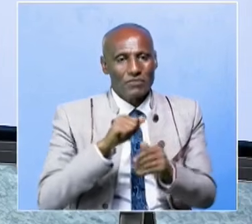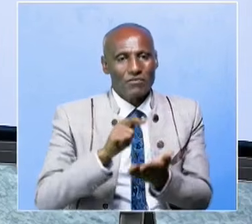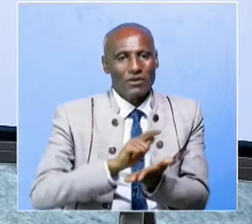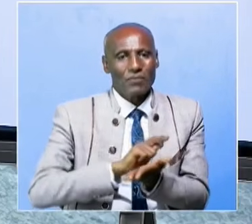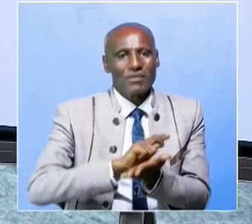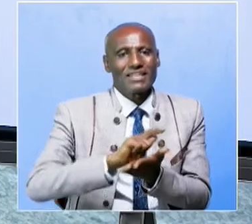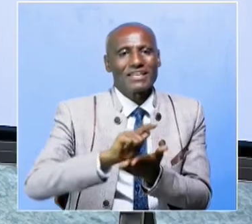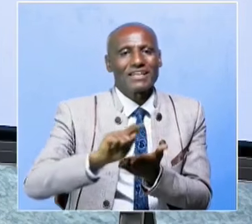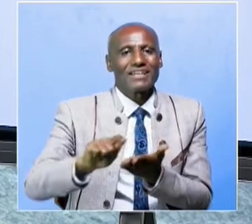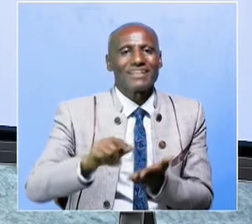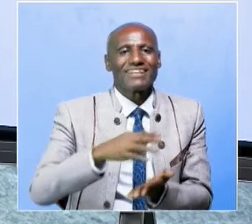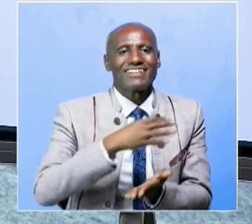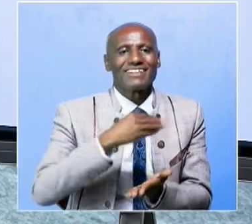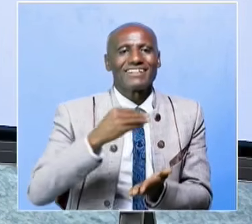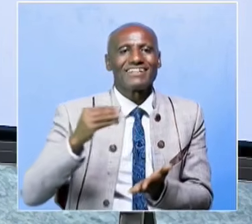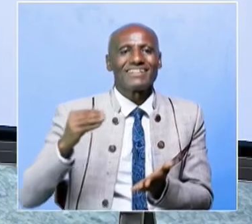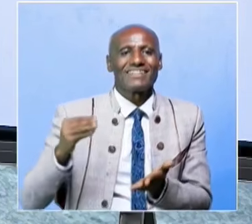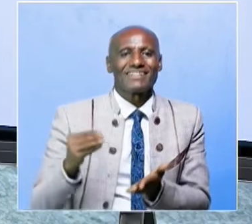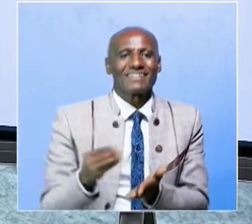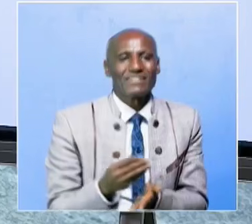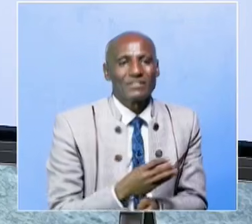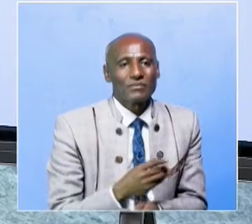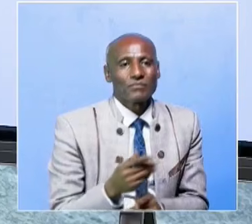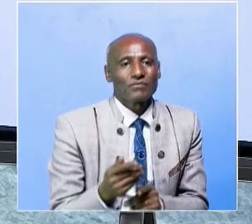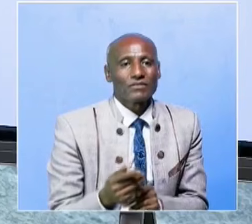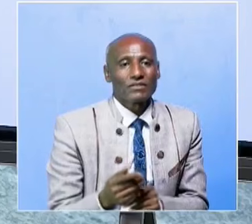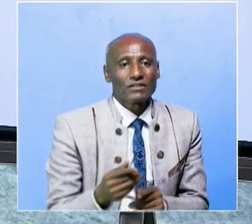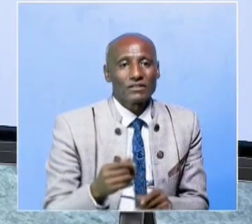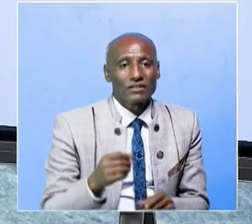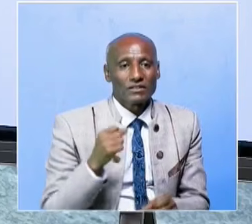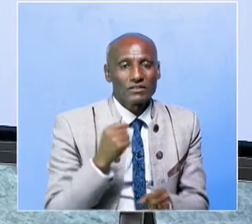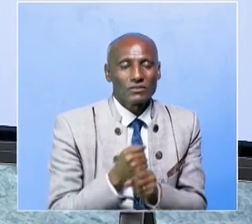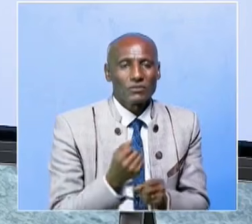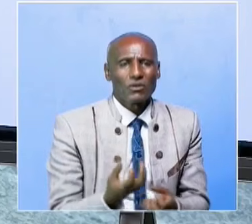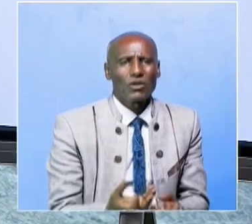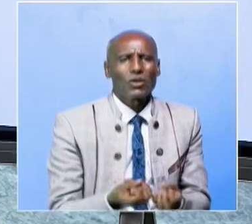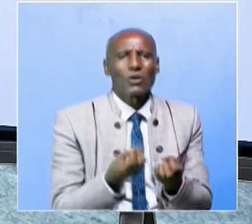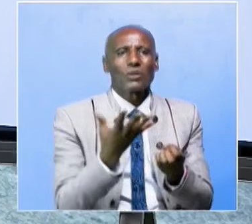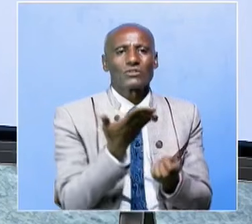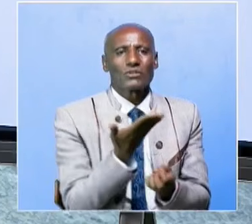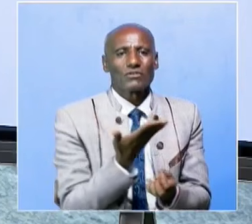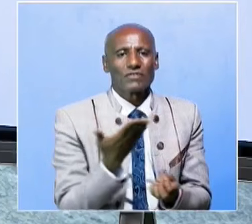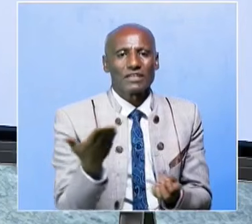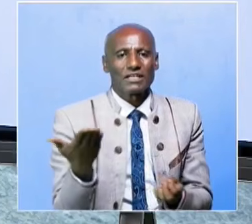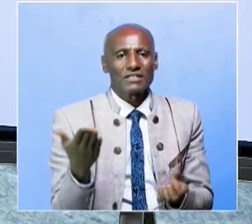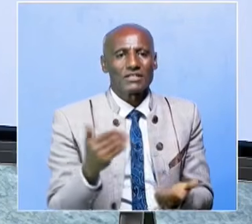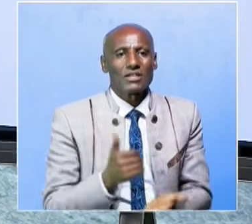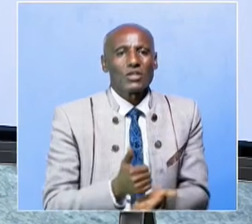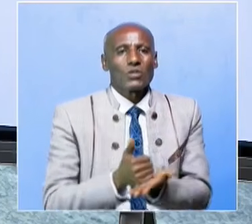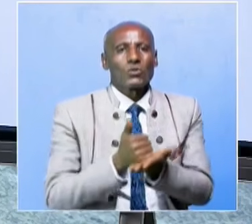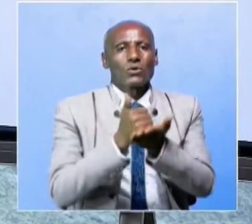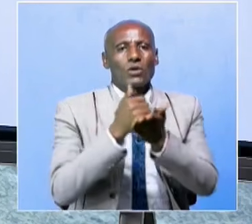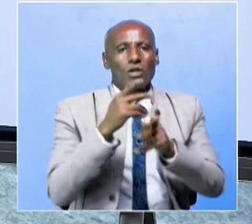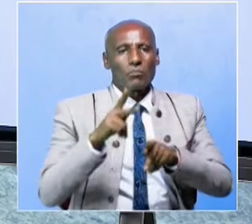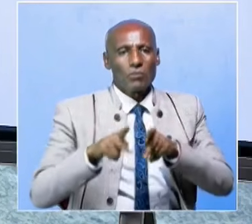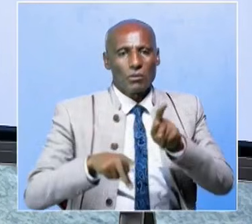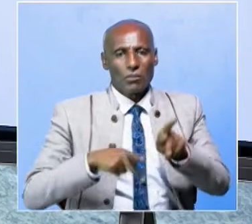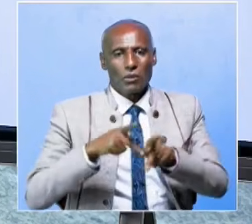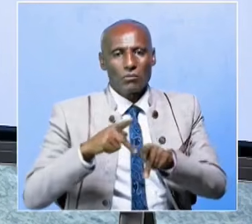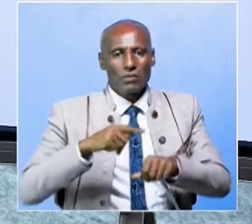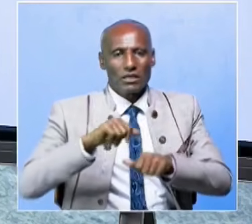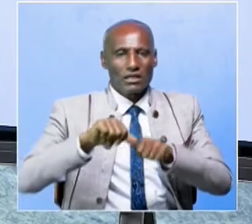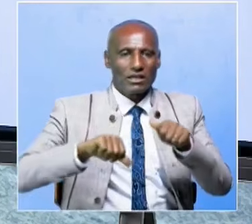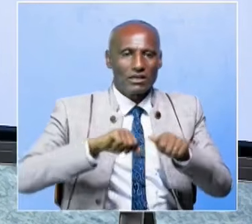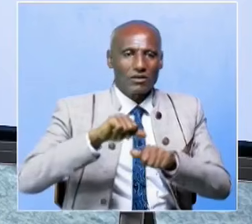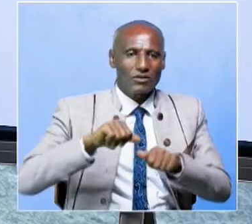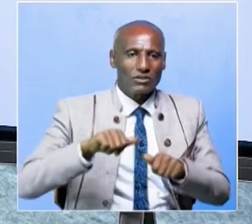remedial processes and do lots of things to help the people who are around you, your